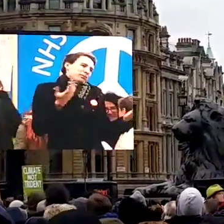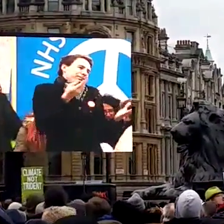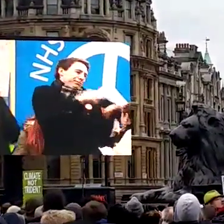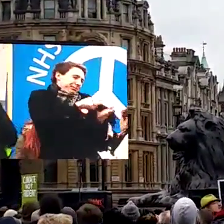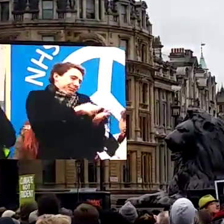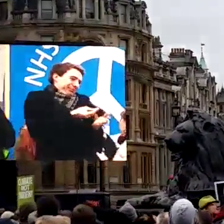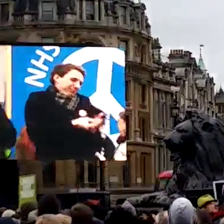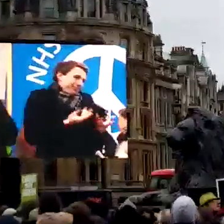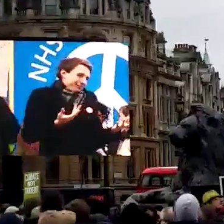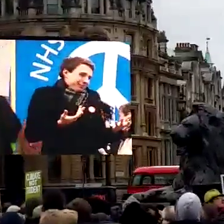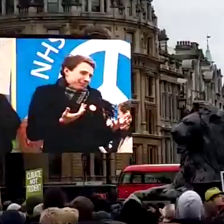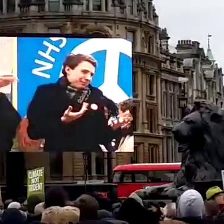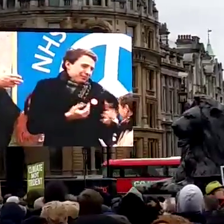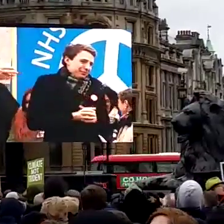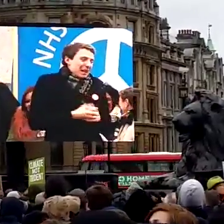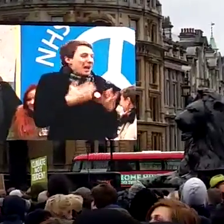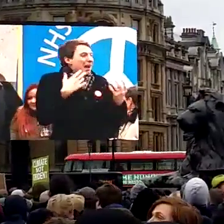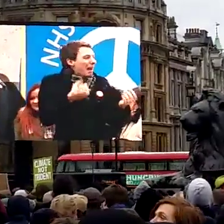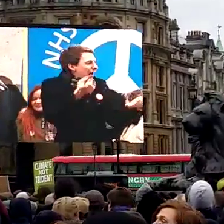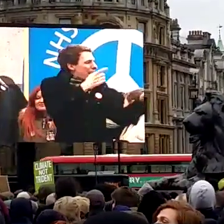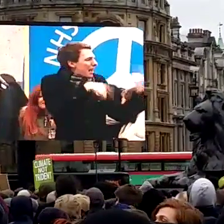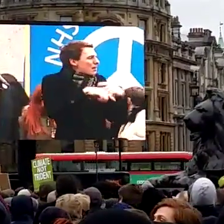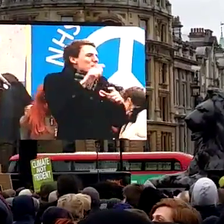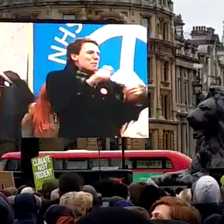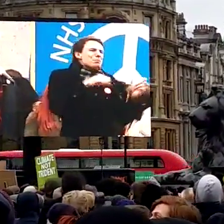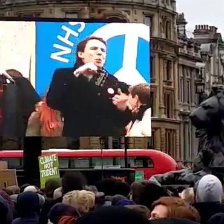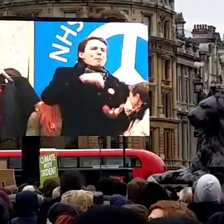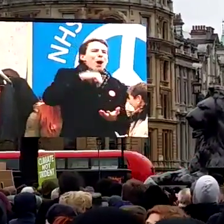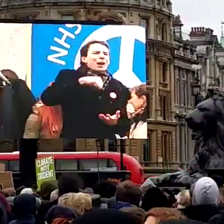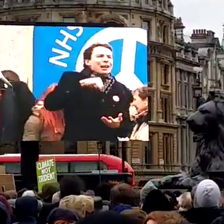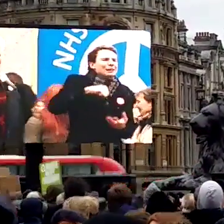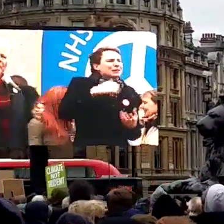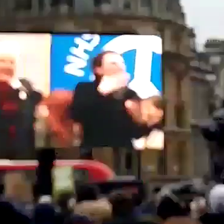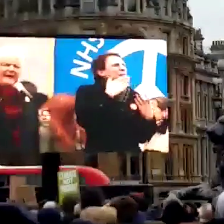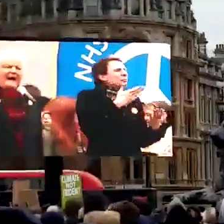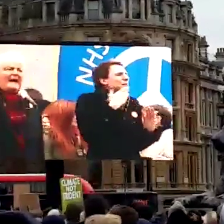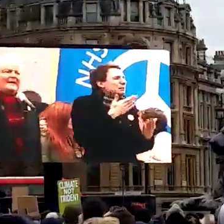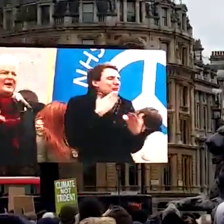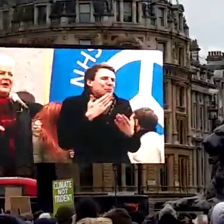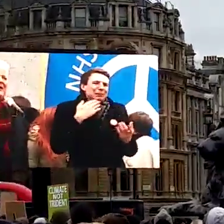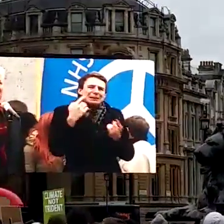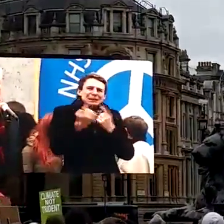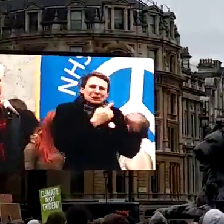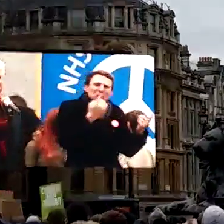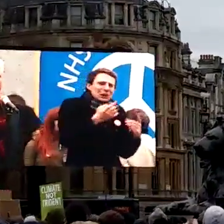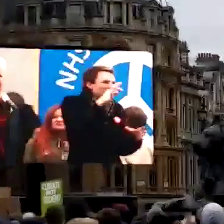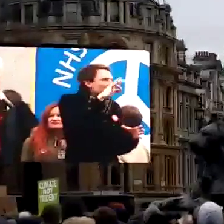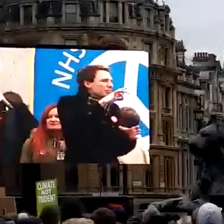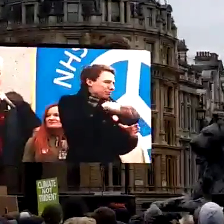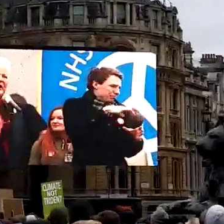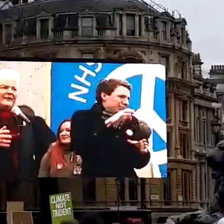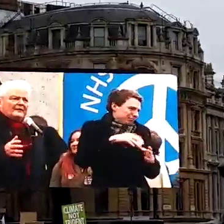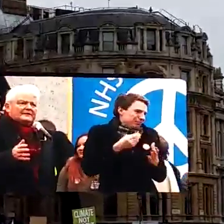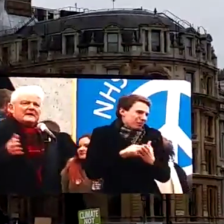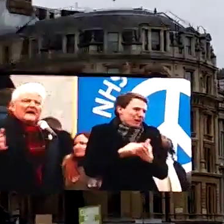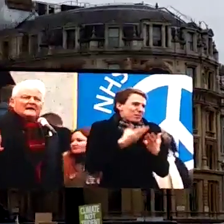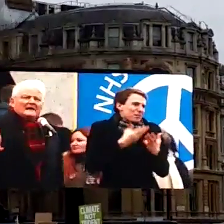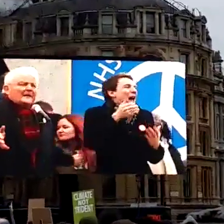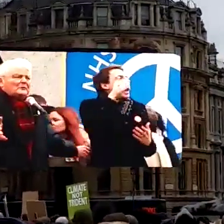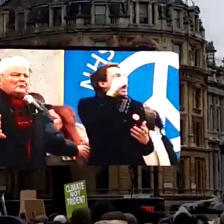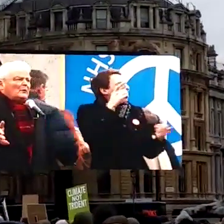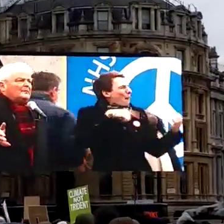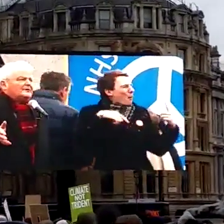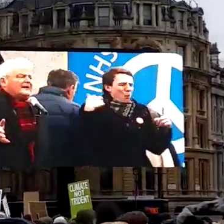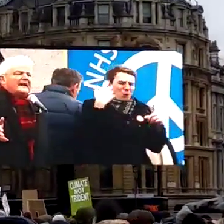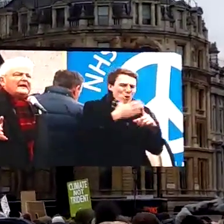got here some very big bins. People go around with buckets. People have already, I know, been immensely generous.